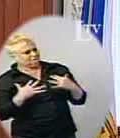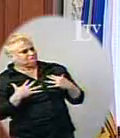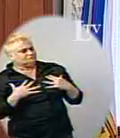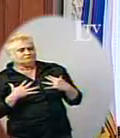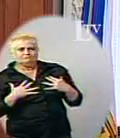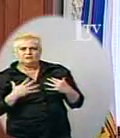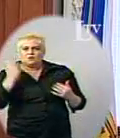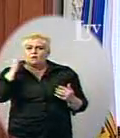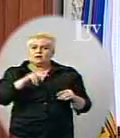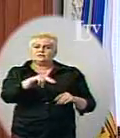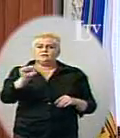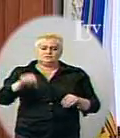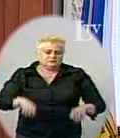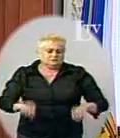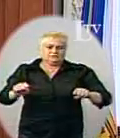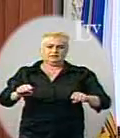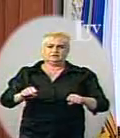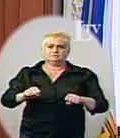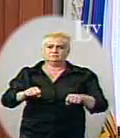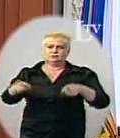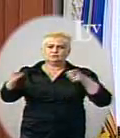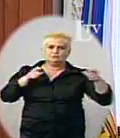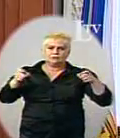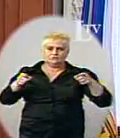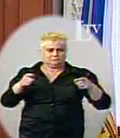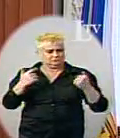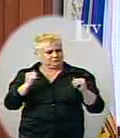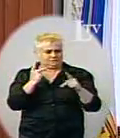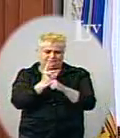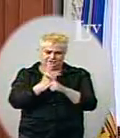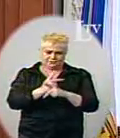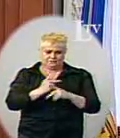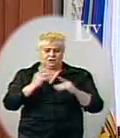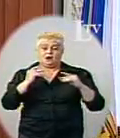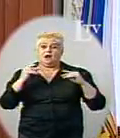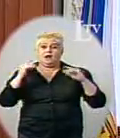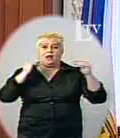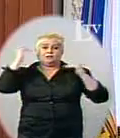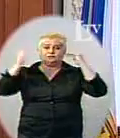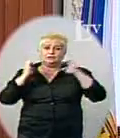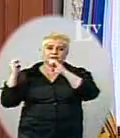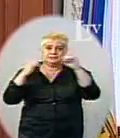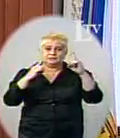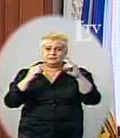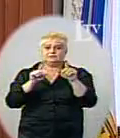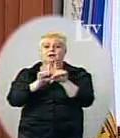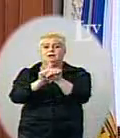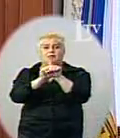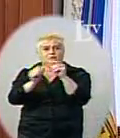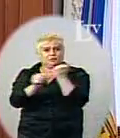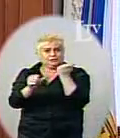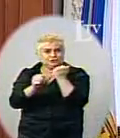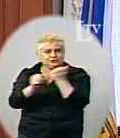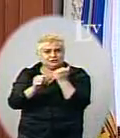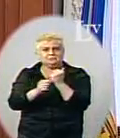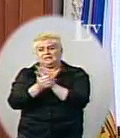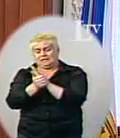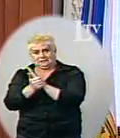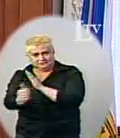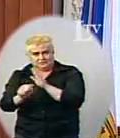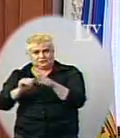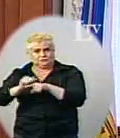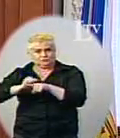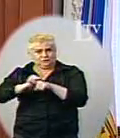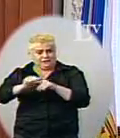charge of their own destiny and use adult education, apprenticeship, and other skills training to ensure that as